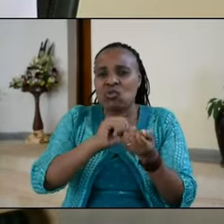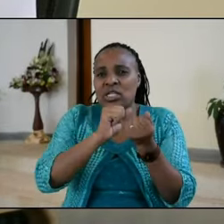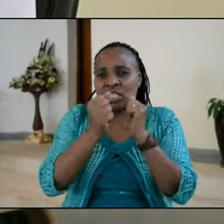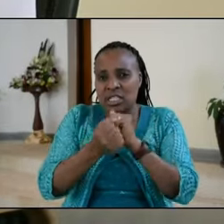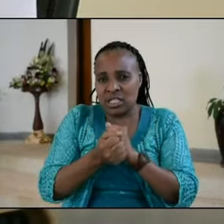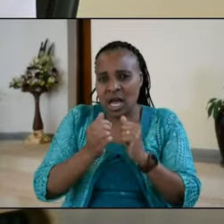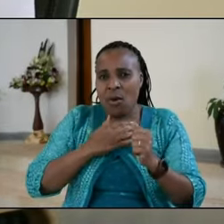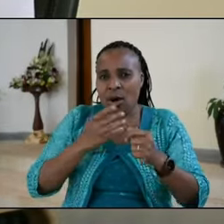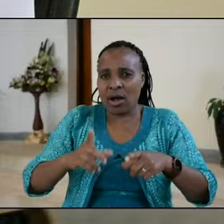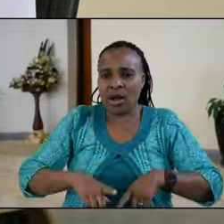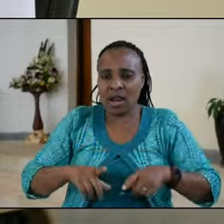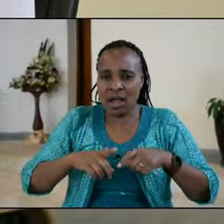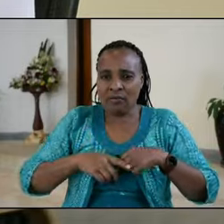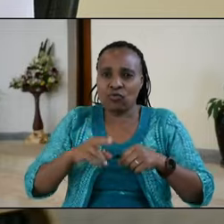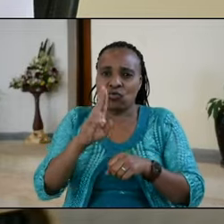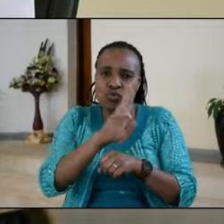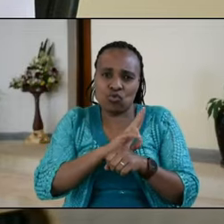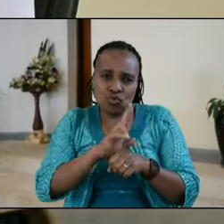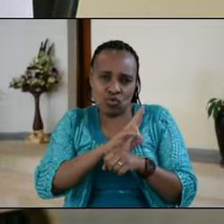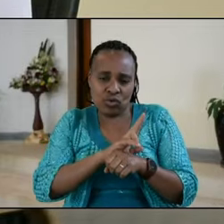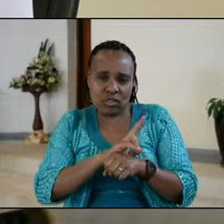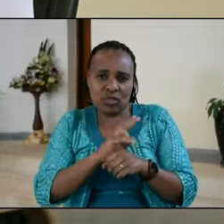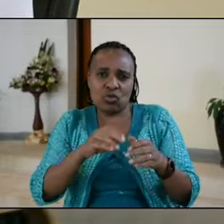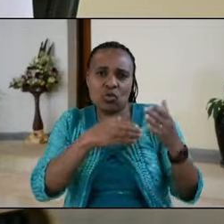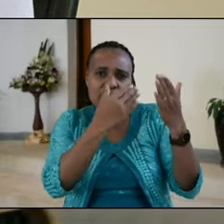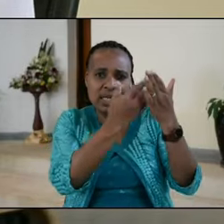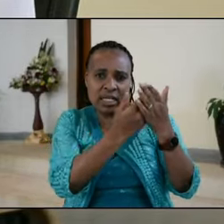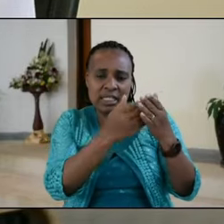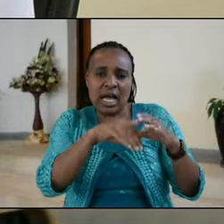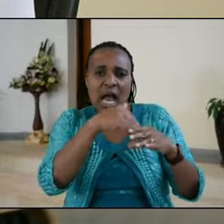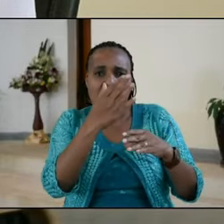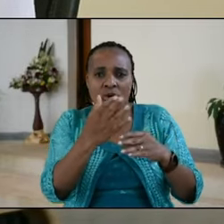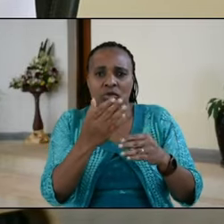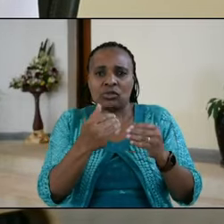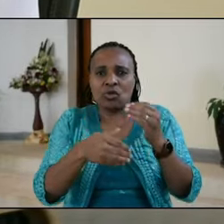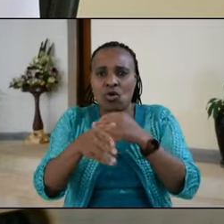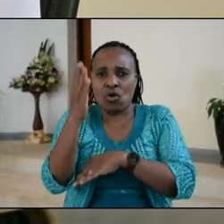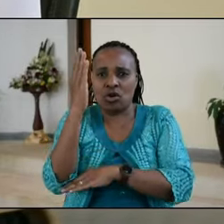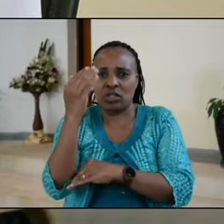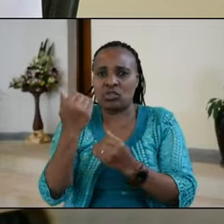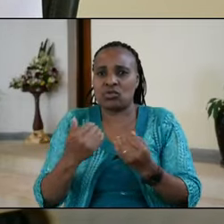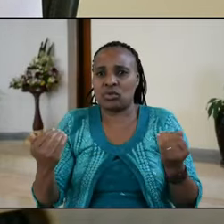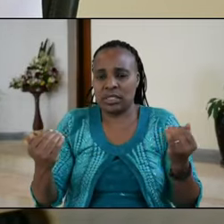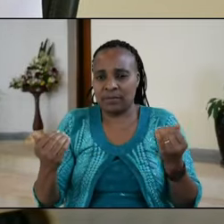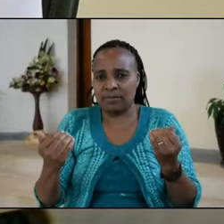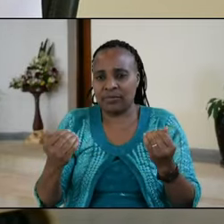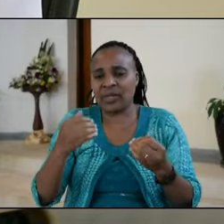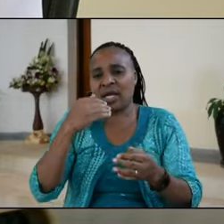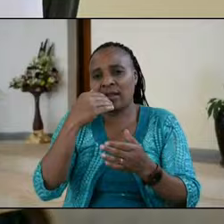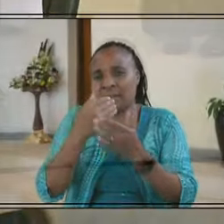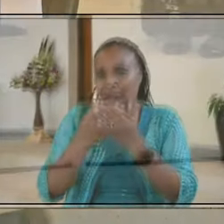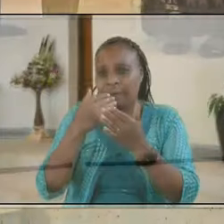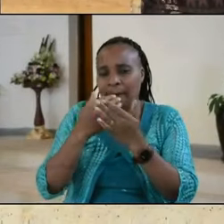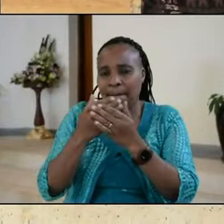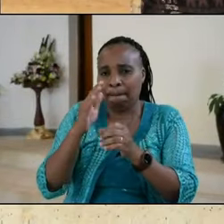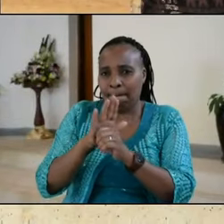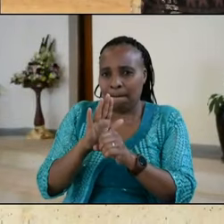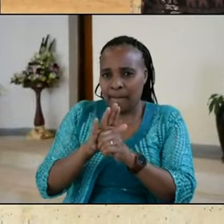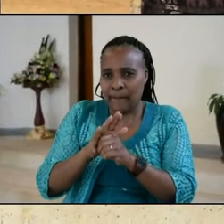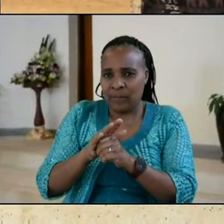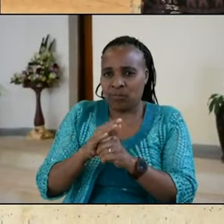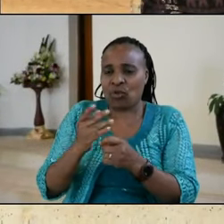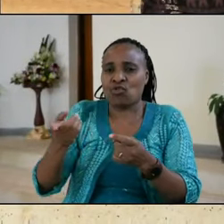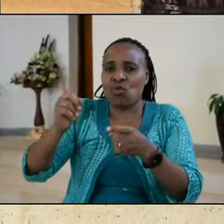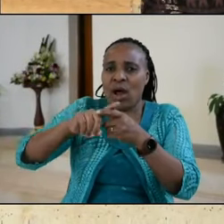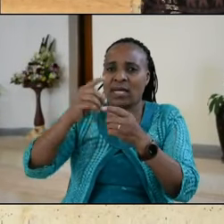and so that we may also use it to reach out to God's children. Thank you so much. Just to add something.